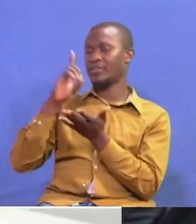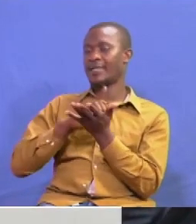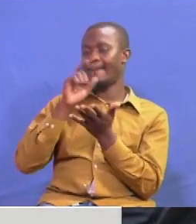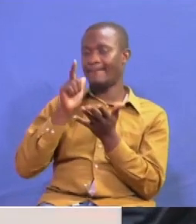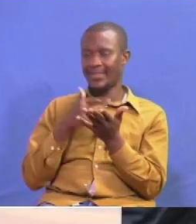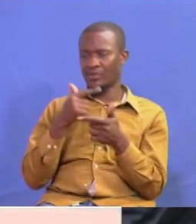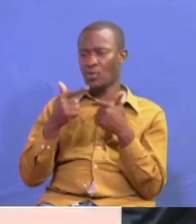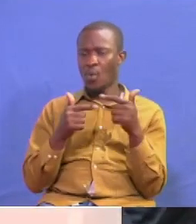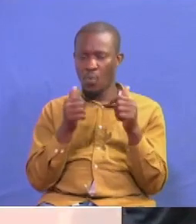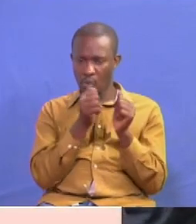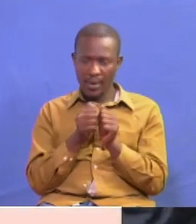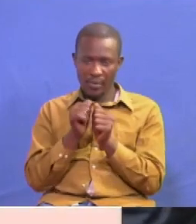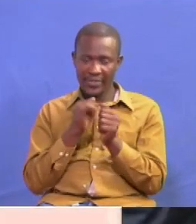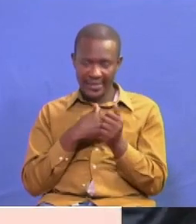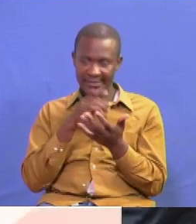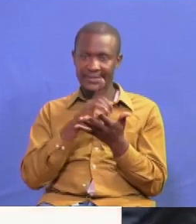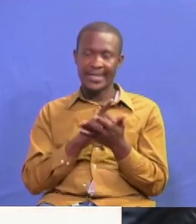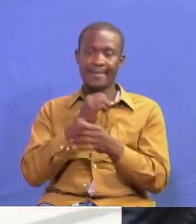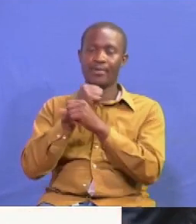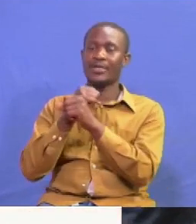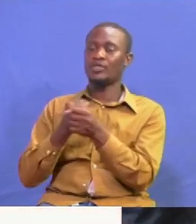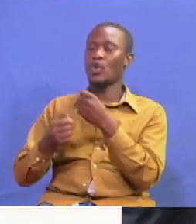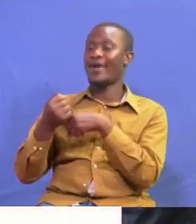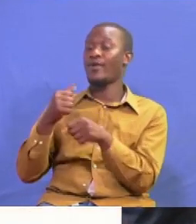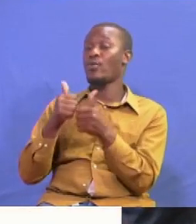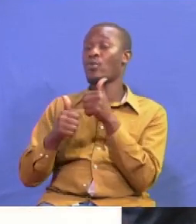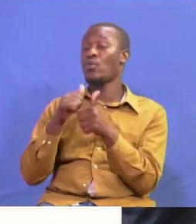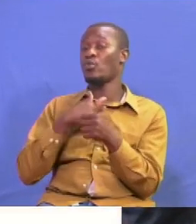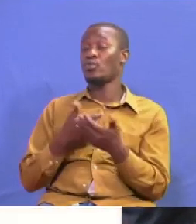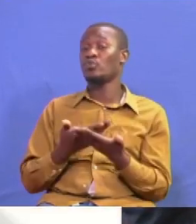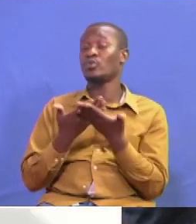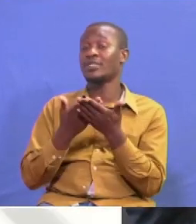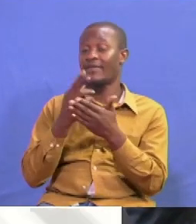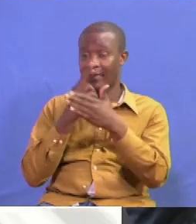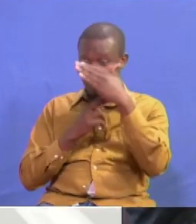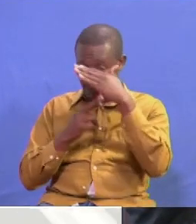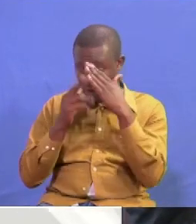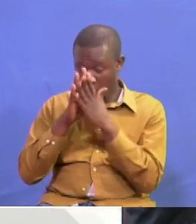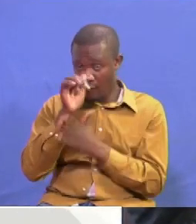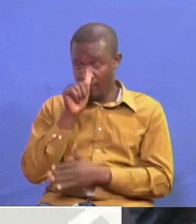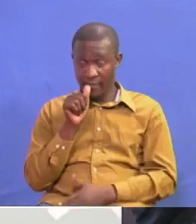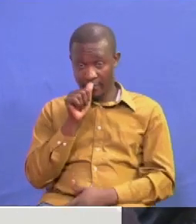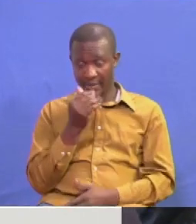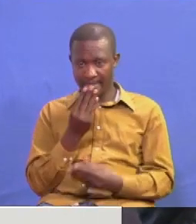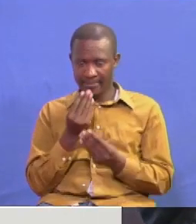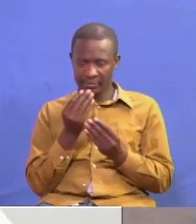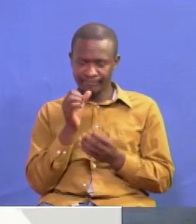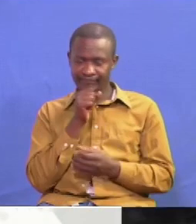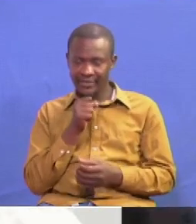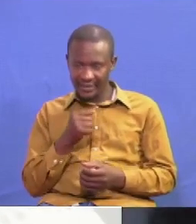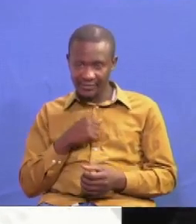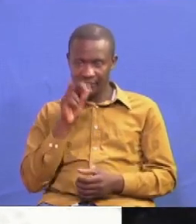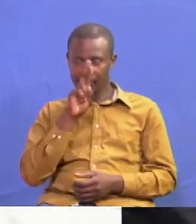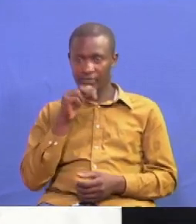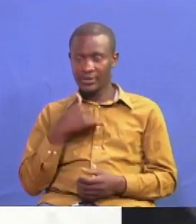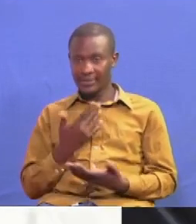with regulations under the Data Protection Act, which provides for respect of privacy, the minimum age for users,